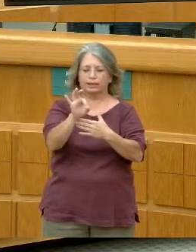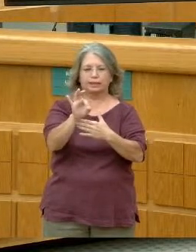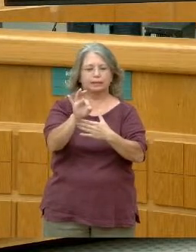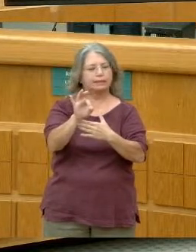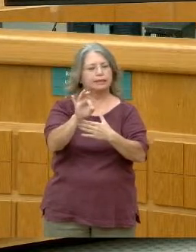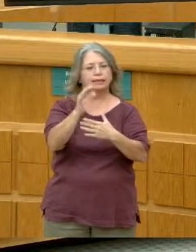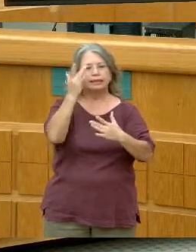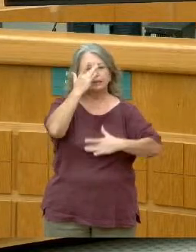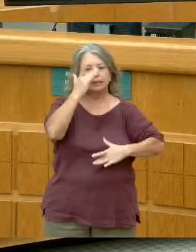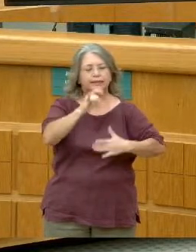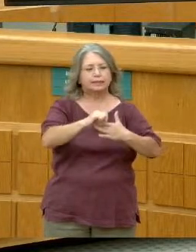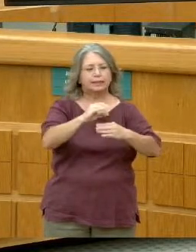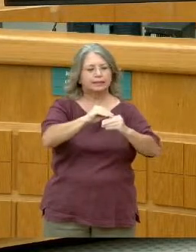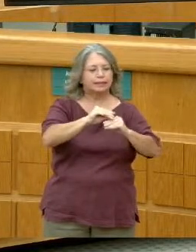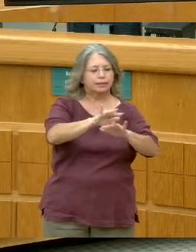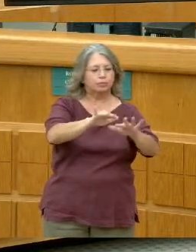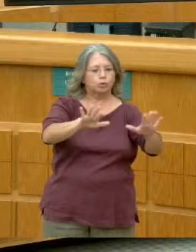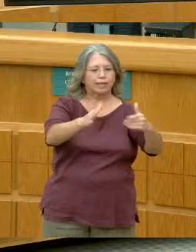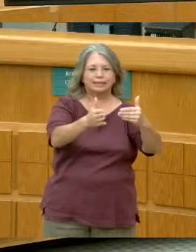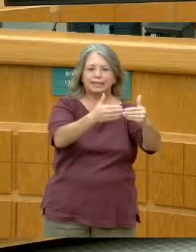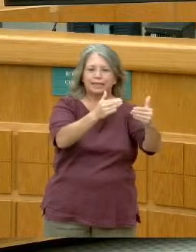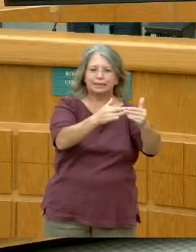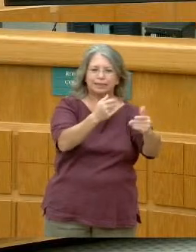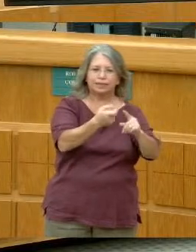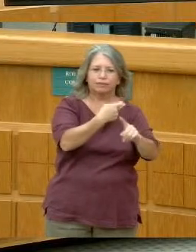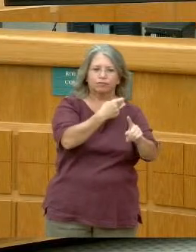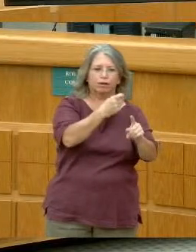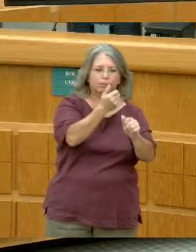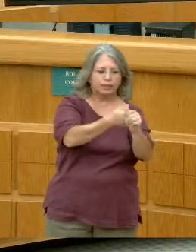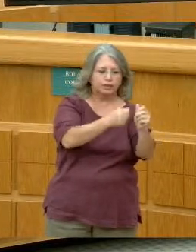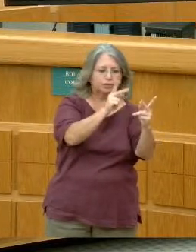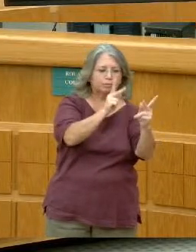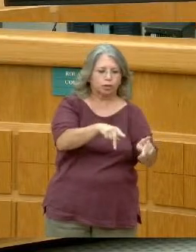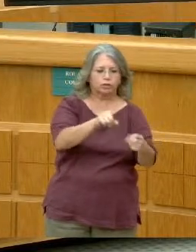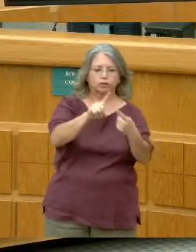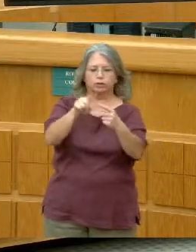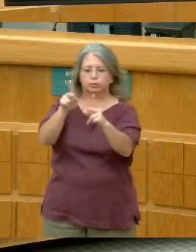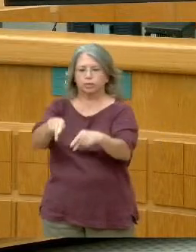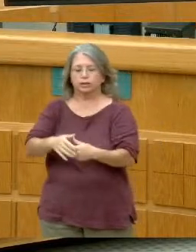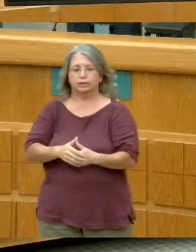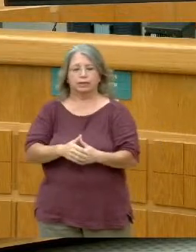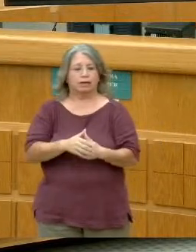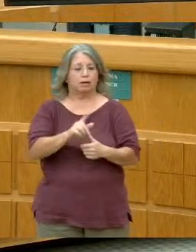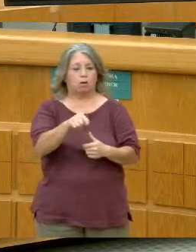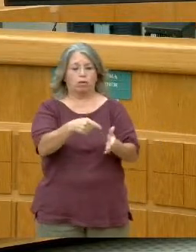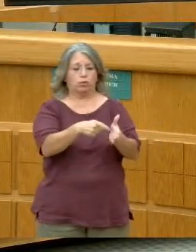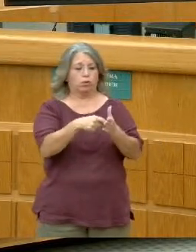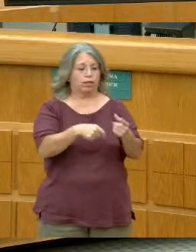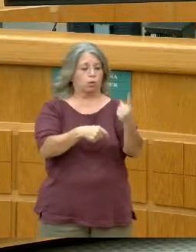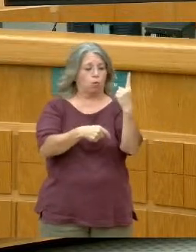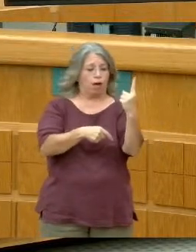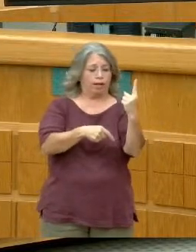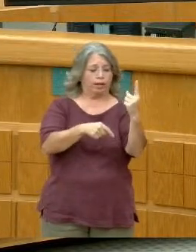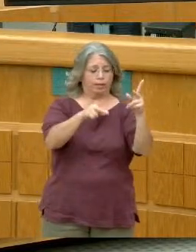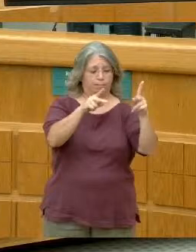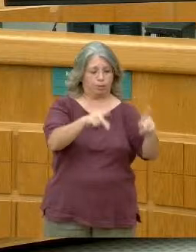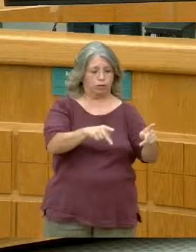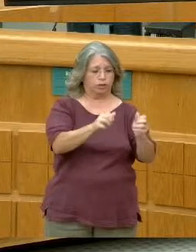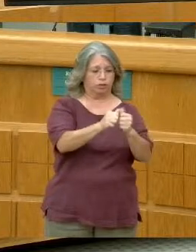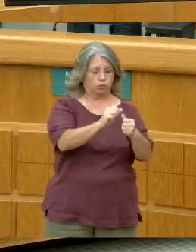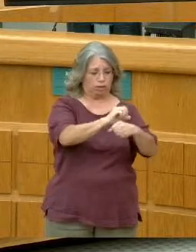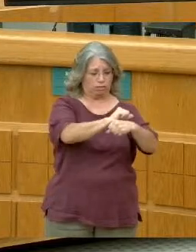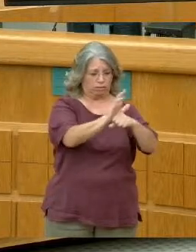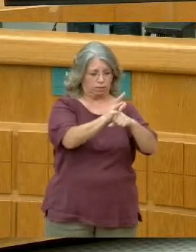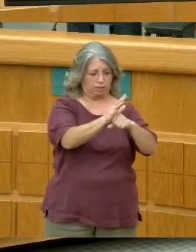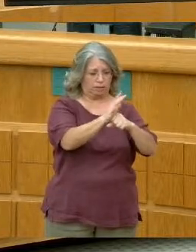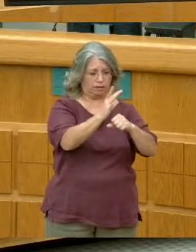All it takes is one infected person to close an entire restaurant. One infected person to cause